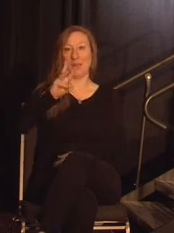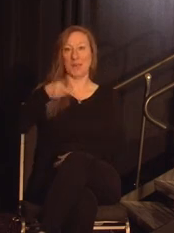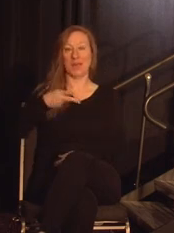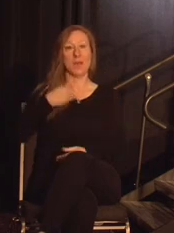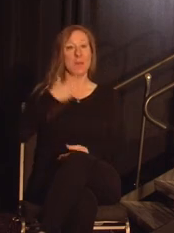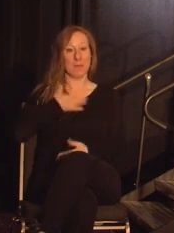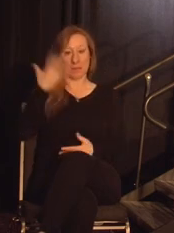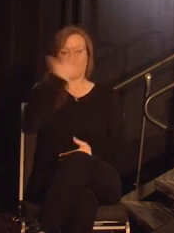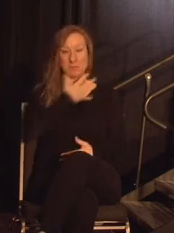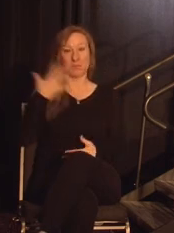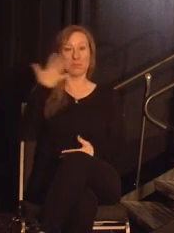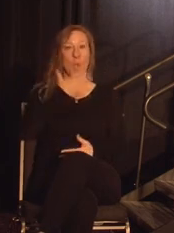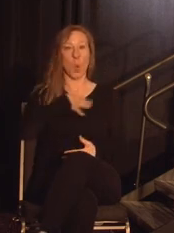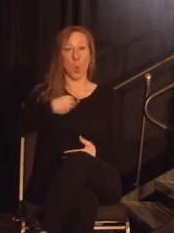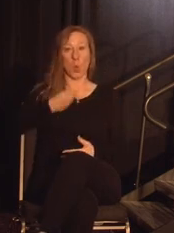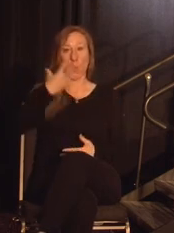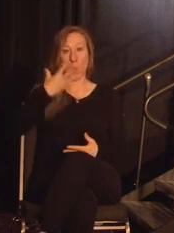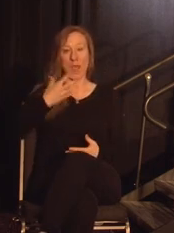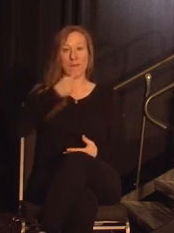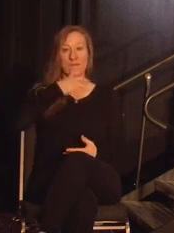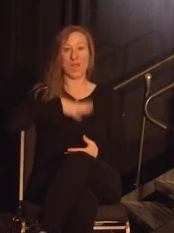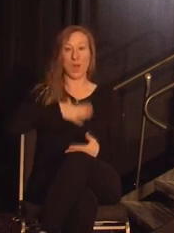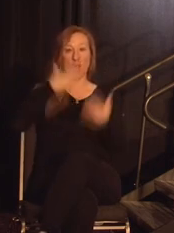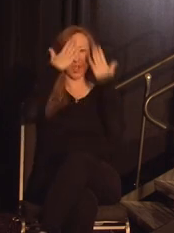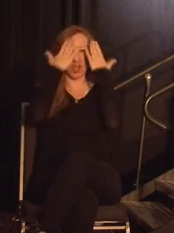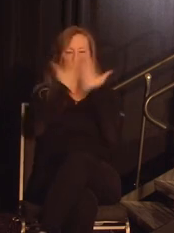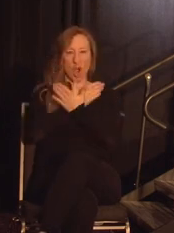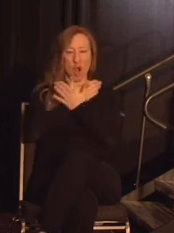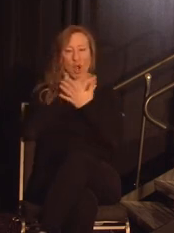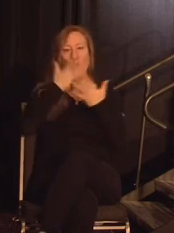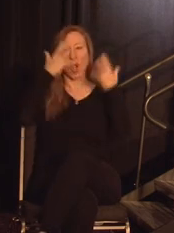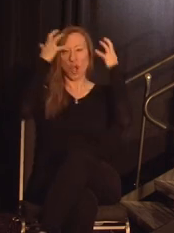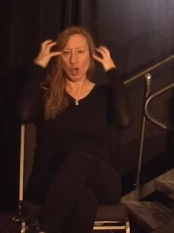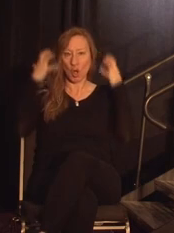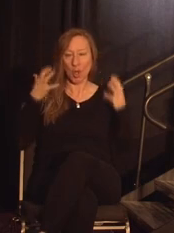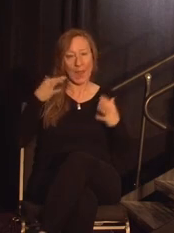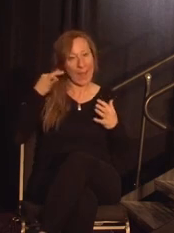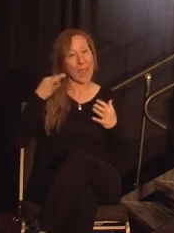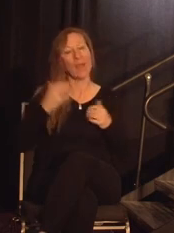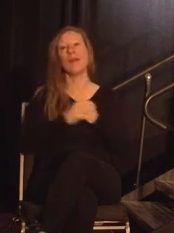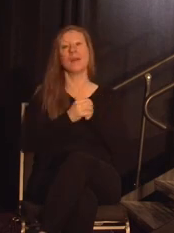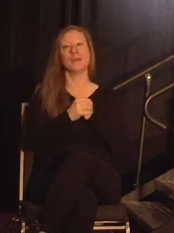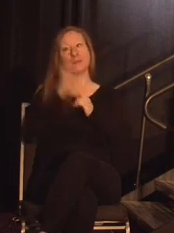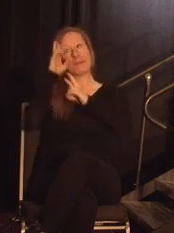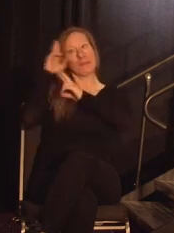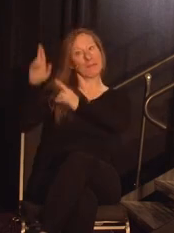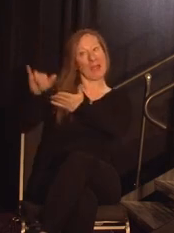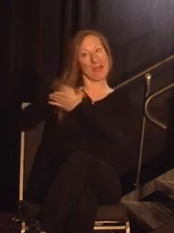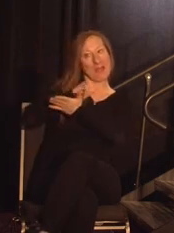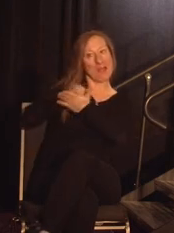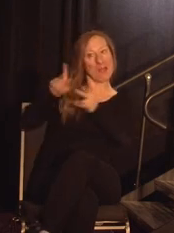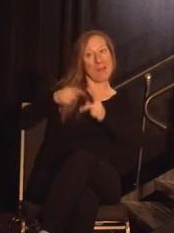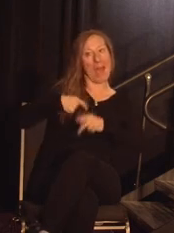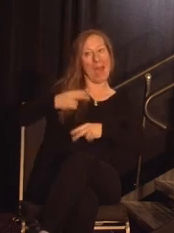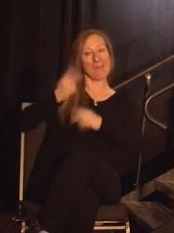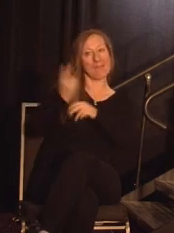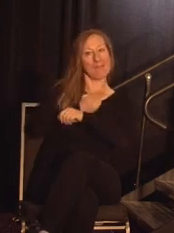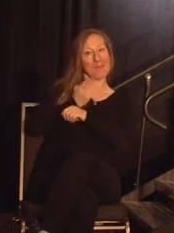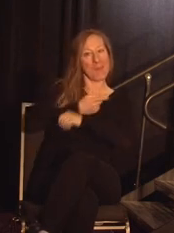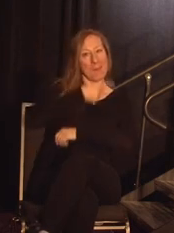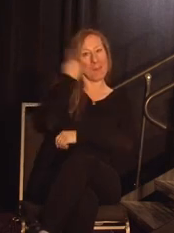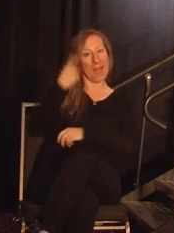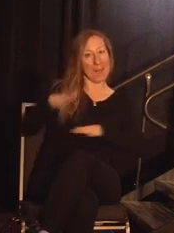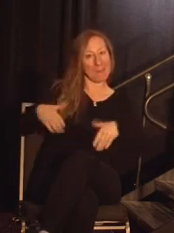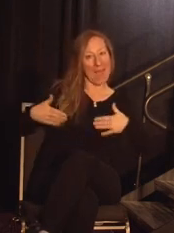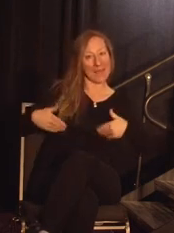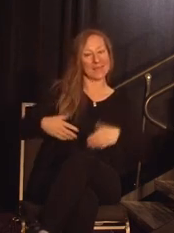white female with very dark and very curly hair. In homage to my New York people, I'm wearing black pants, black shirt,